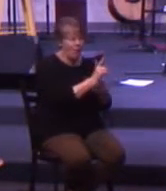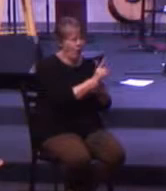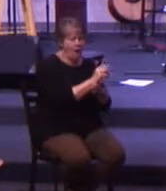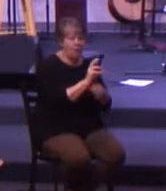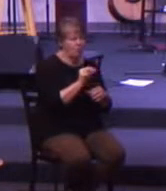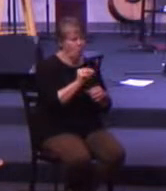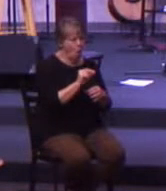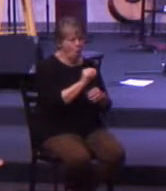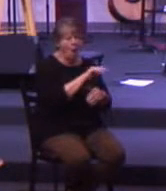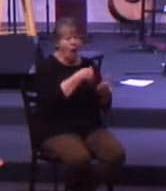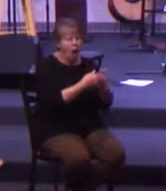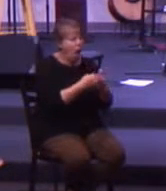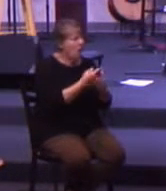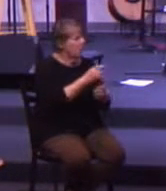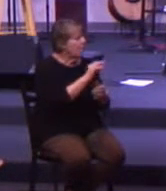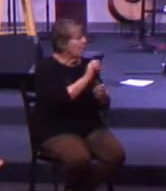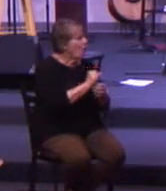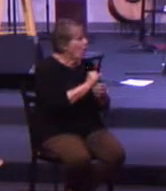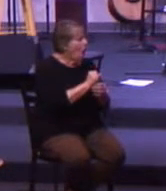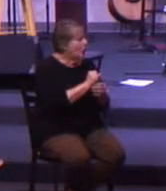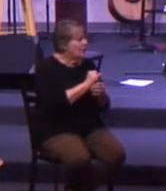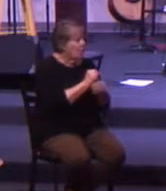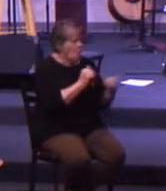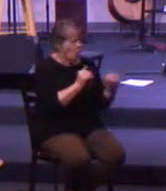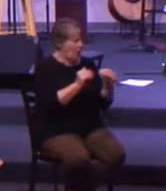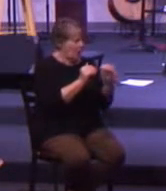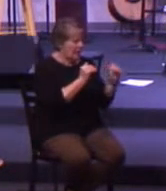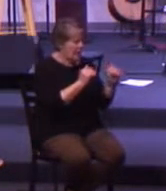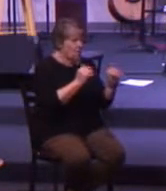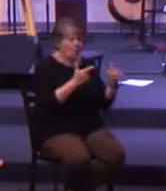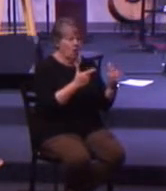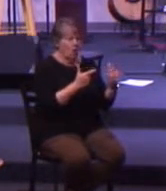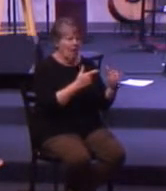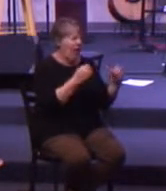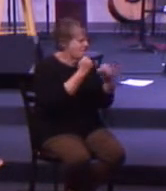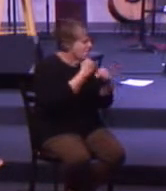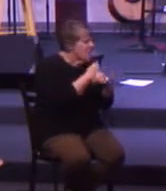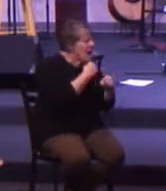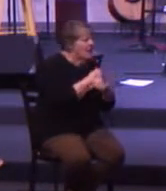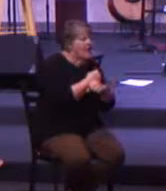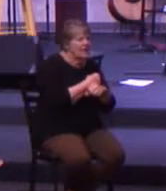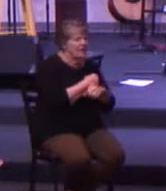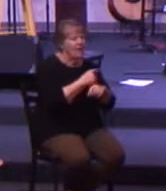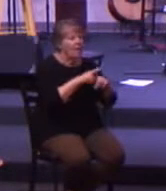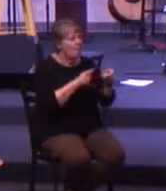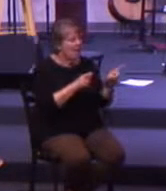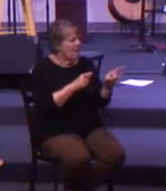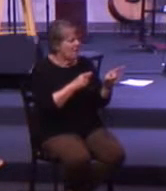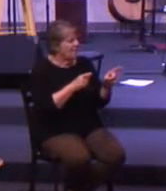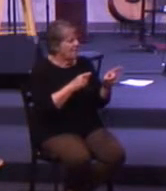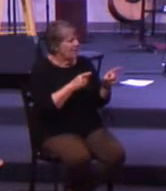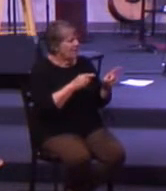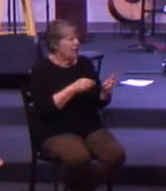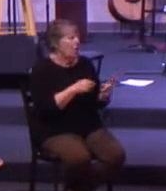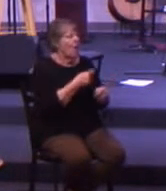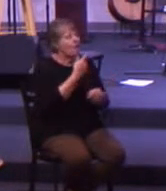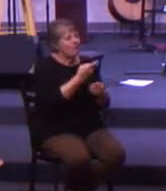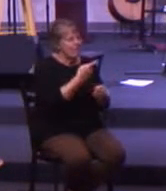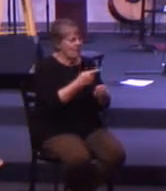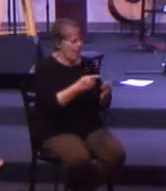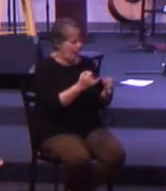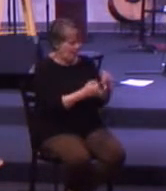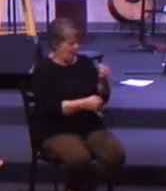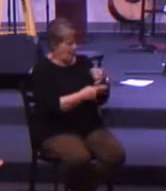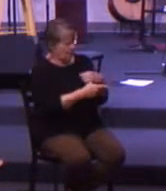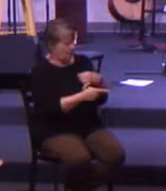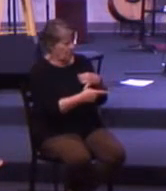and petty and warring, Amun-Ra is probably just the biggest or the most powerful, the one that all the other gods are scared of, or something